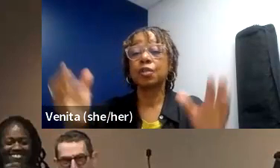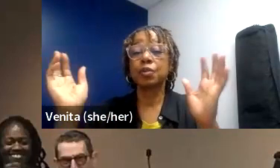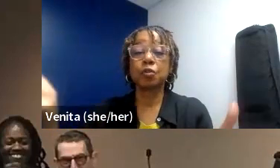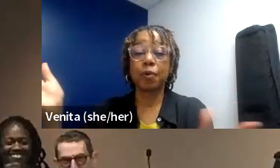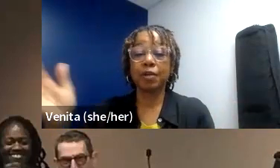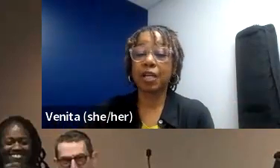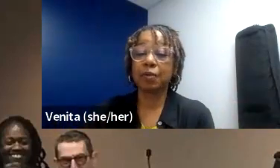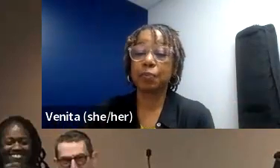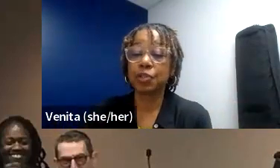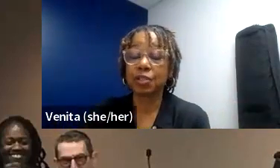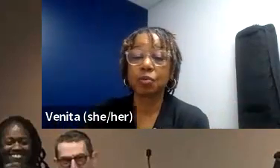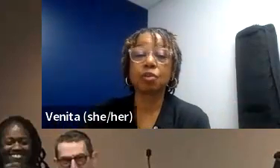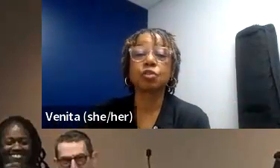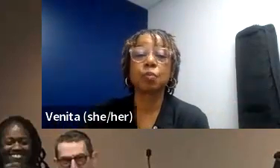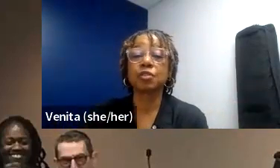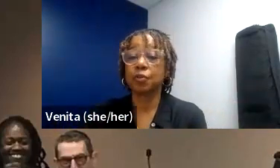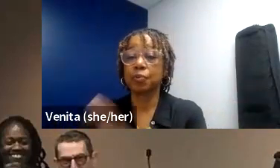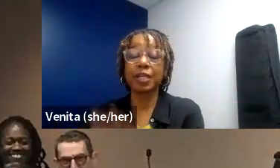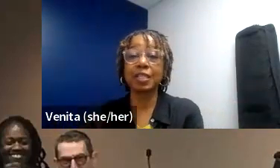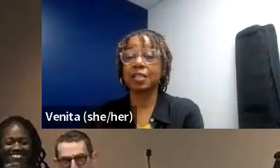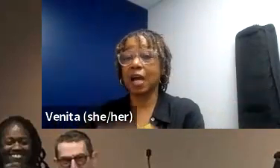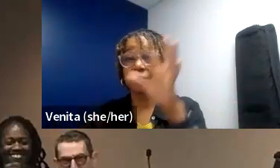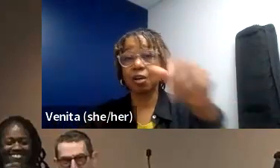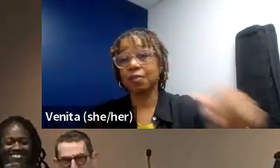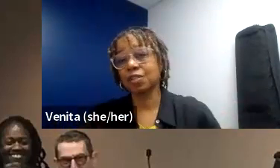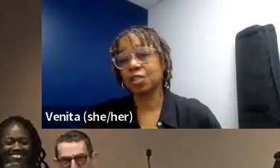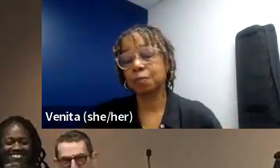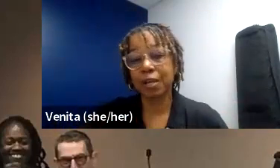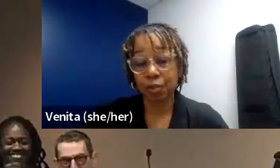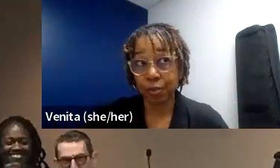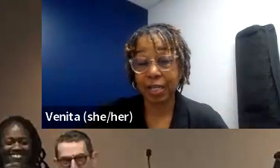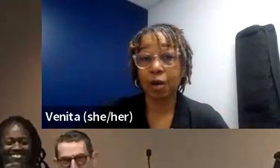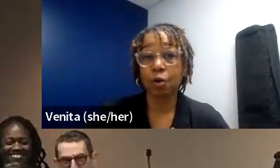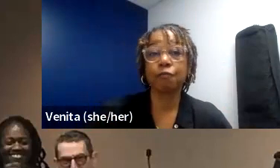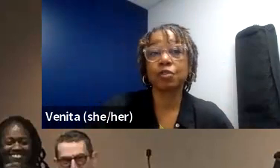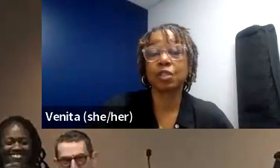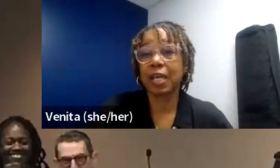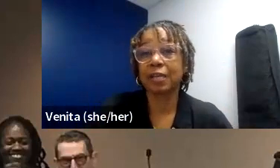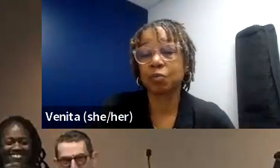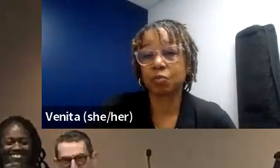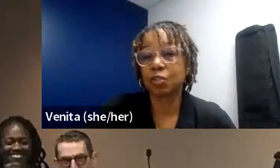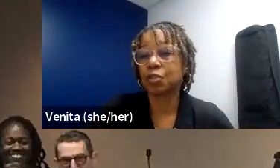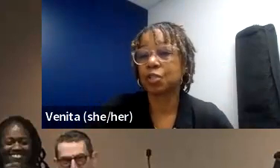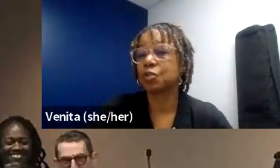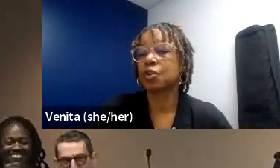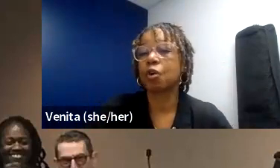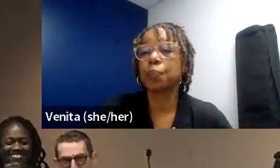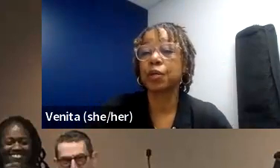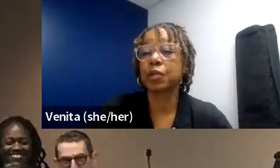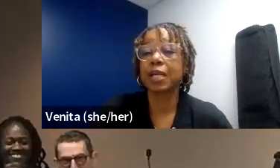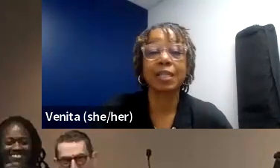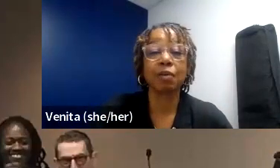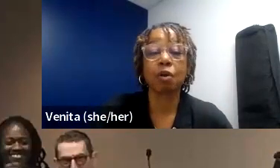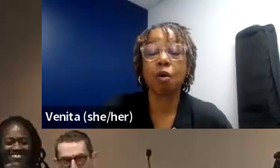So the Reunion Project, I appreciate you all so much for bringing these. I saw that they just put out a grant. I hope folks look at that. You can do your